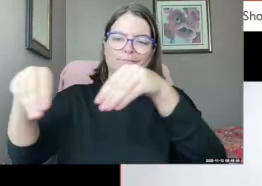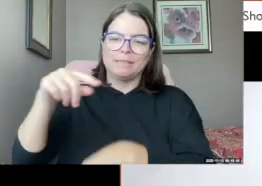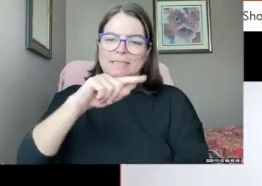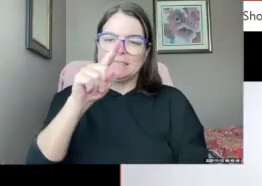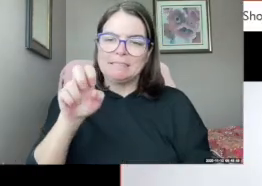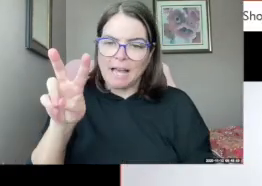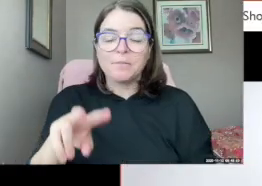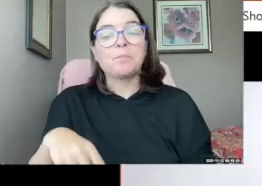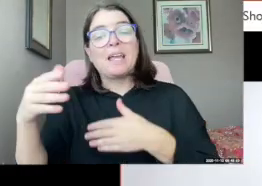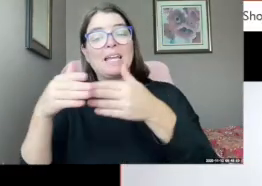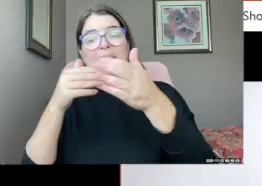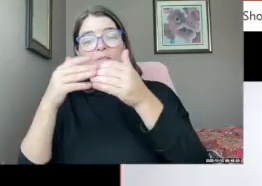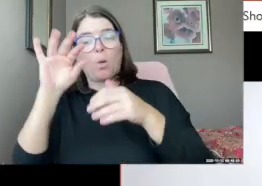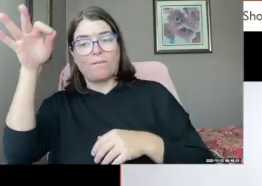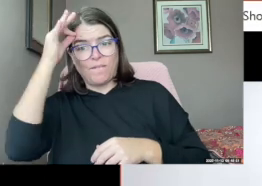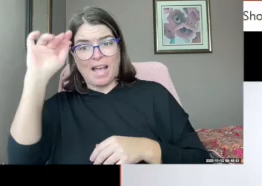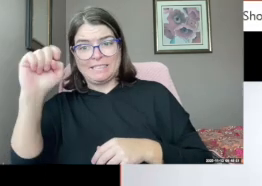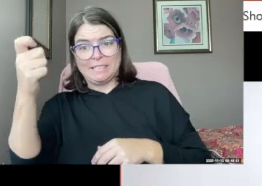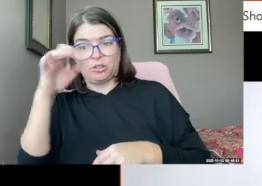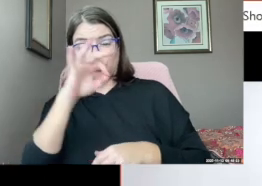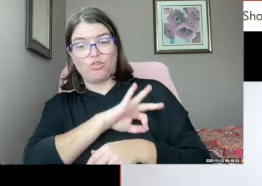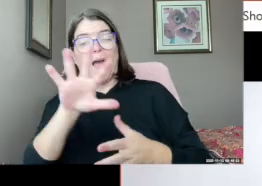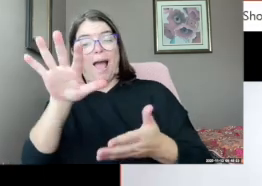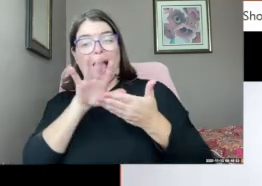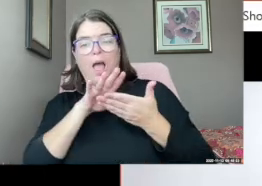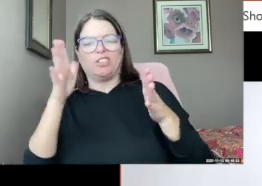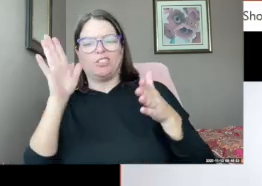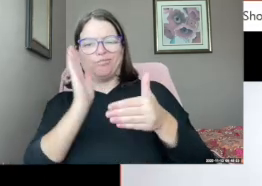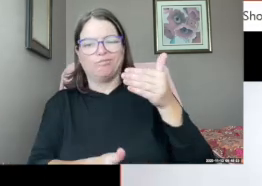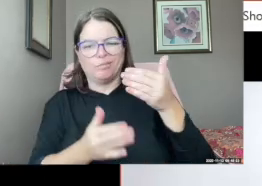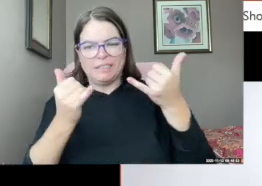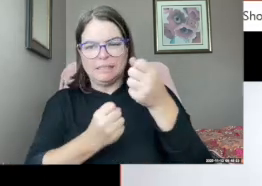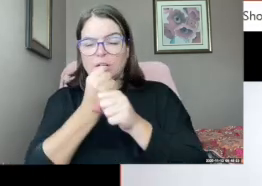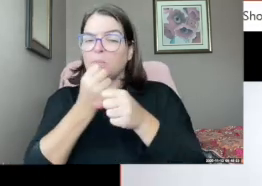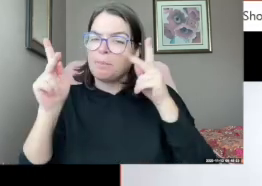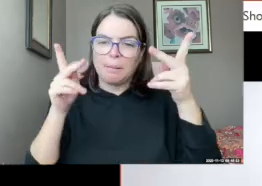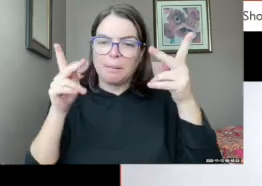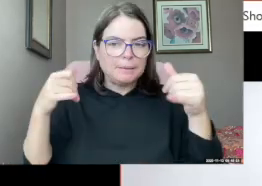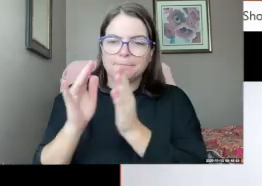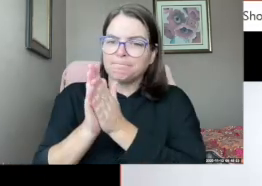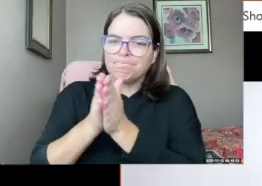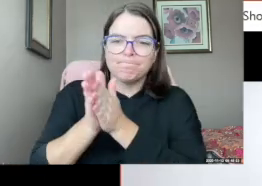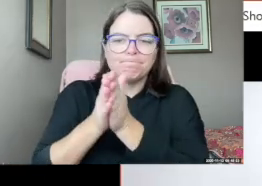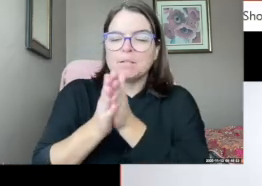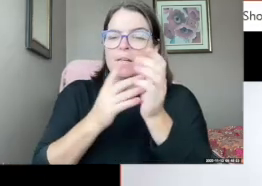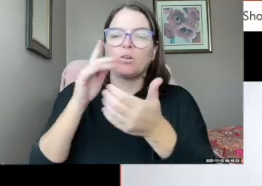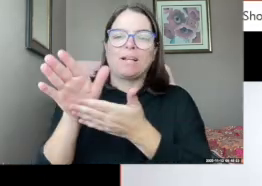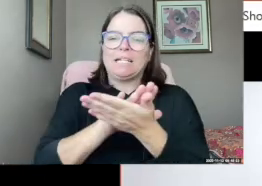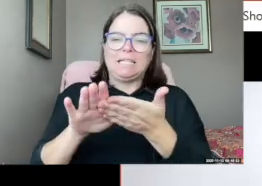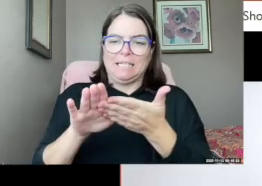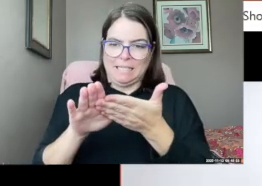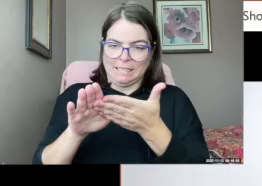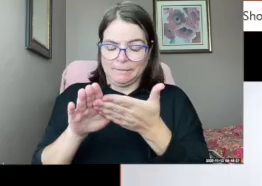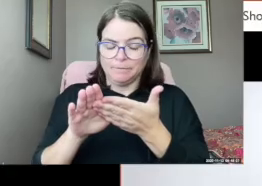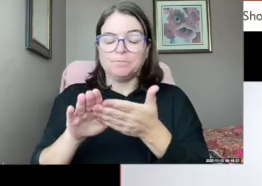this year, people are still showing strong interest in clean vehicles. Thanks to this demand,